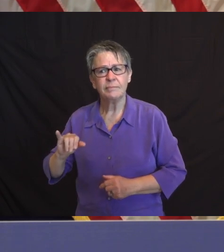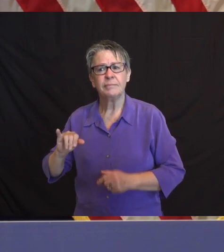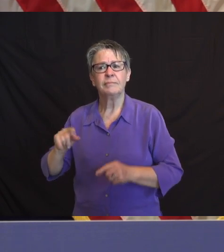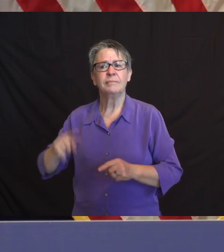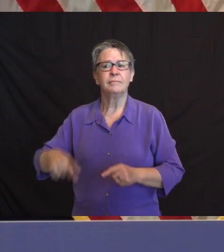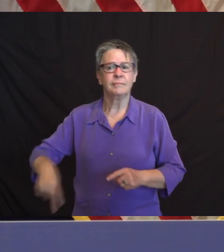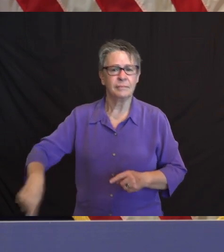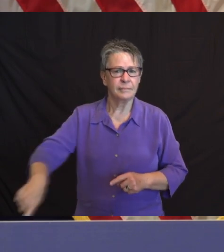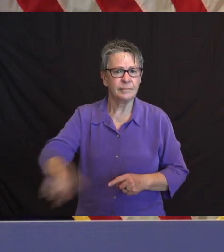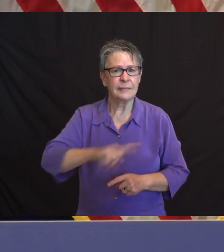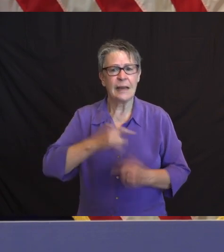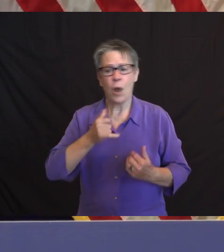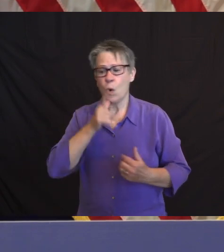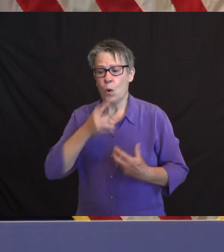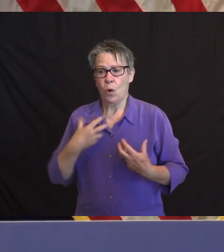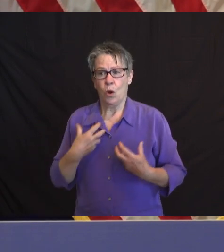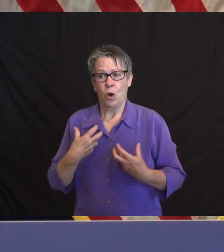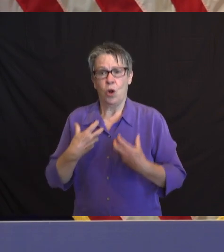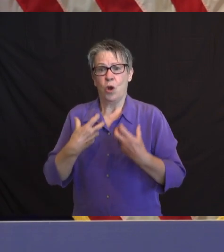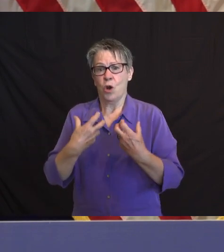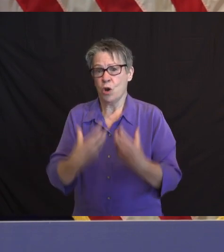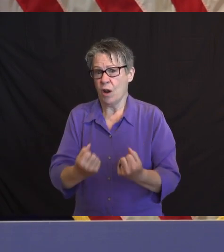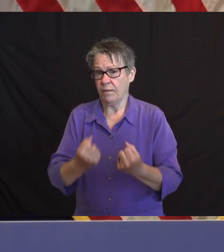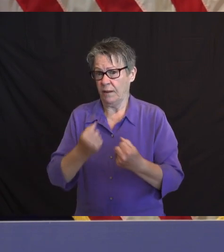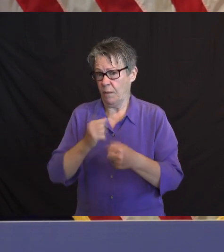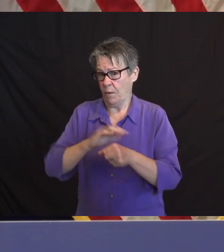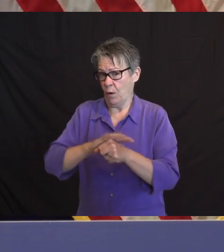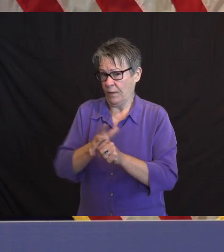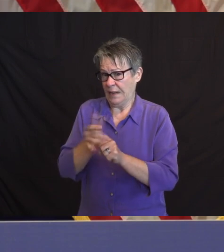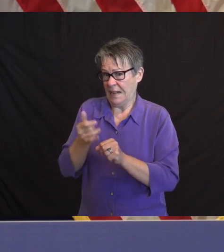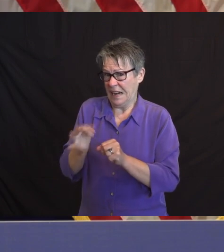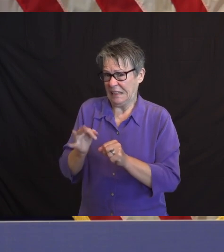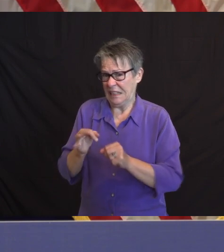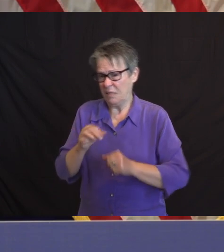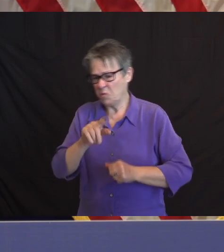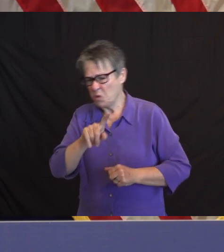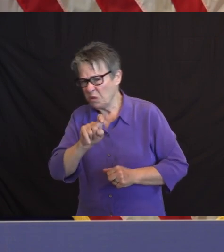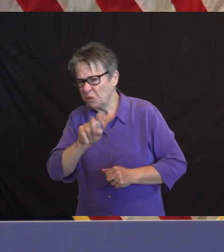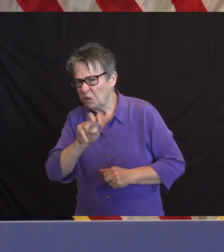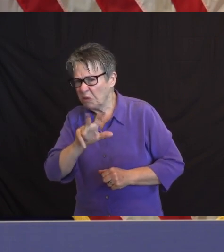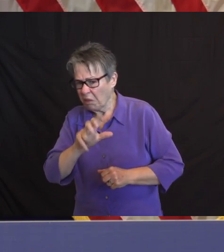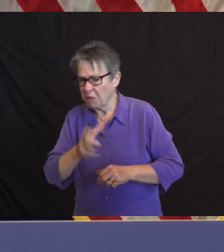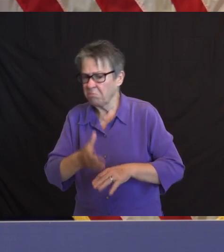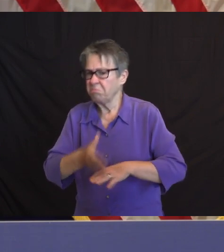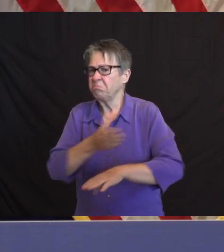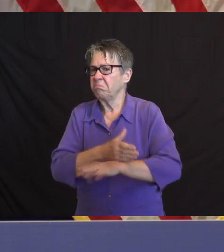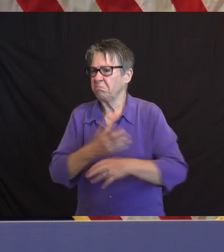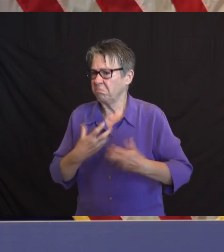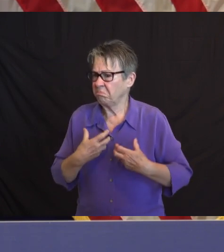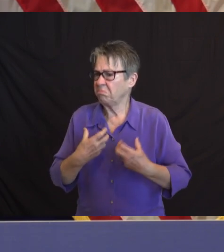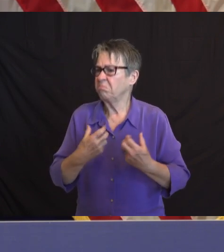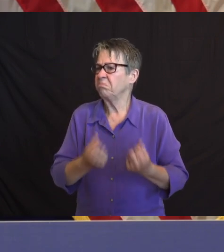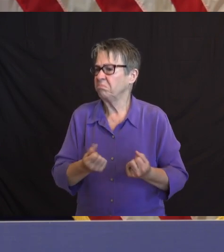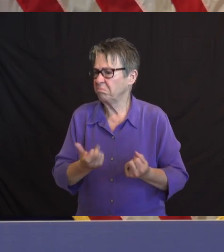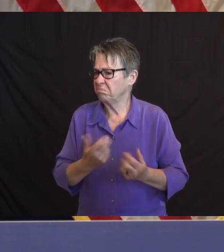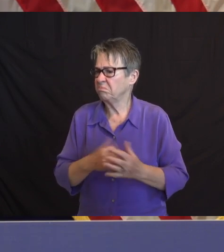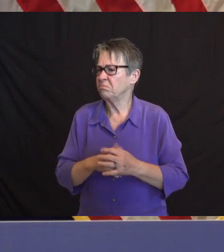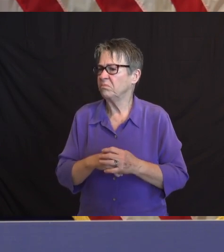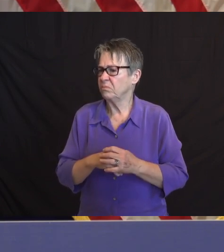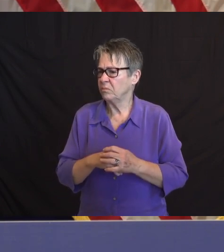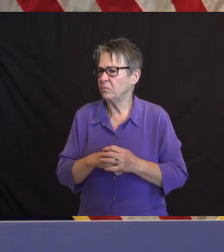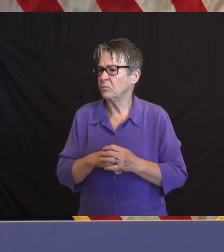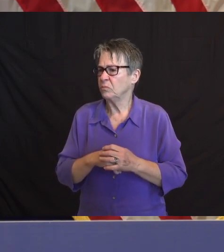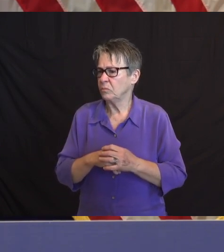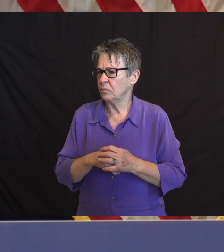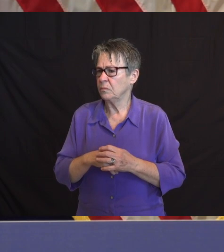infected by this. We mentioned Tyron Billups today, Ray Kenny. We mentioned some number of weeks ago a guy who was, in many